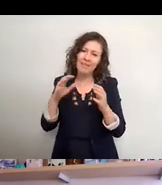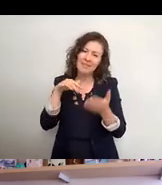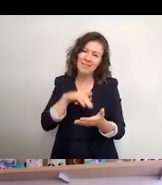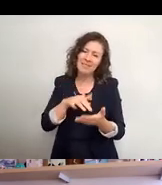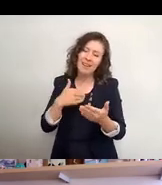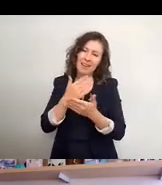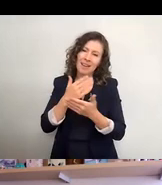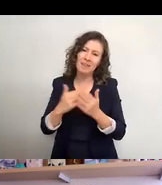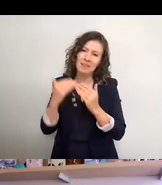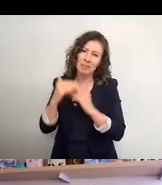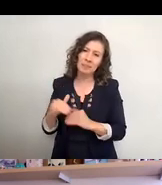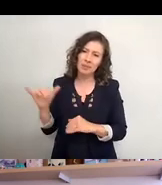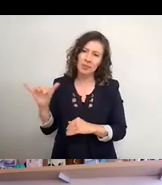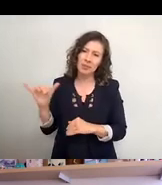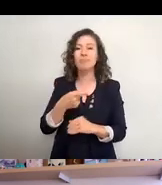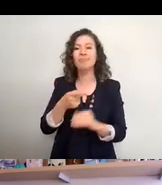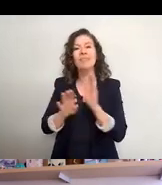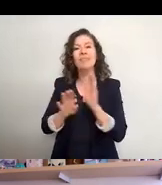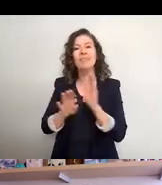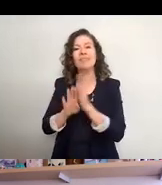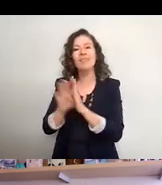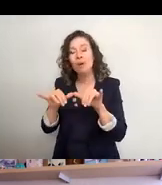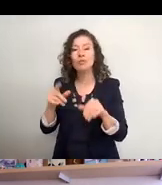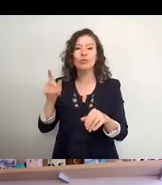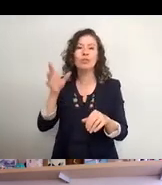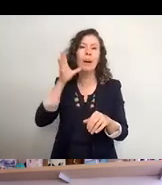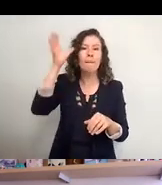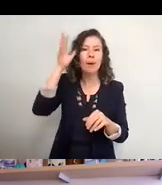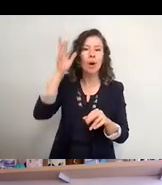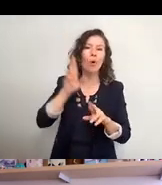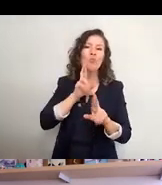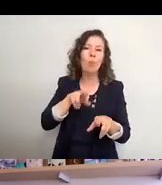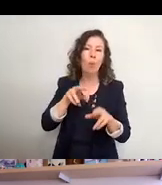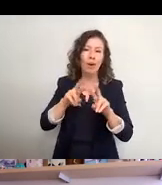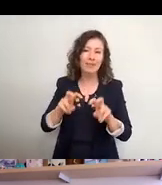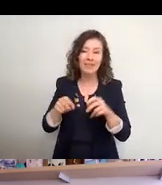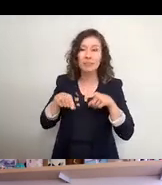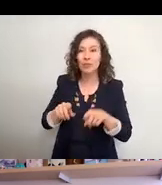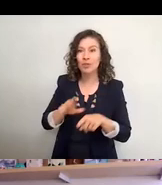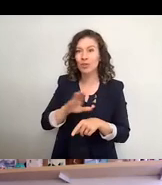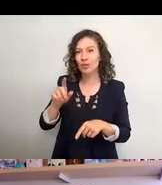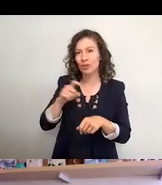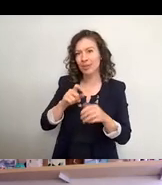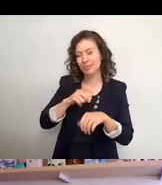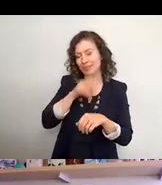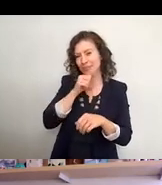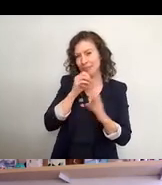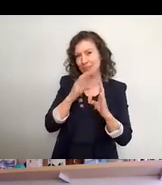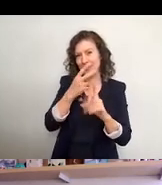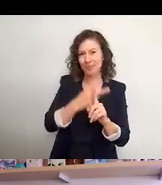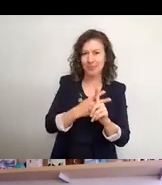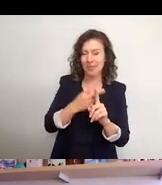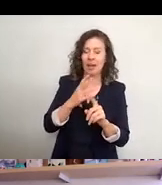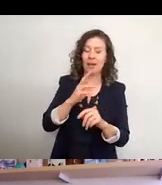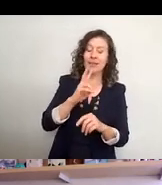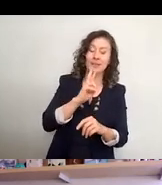right? So these are developmental measures, were parent report assessments during toddlerhood. So we were asking very